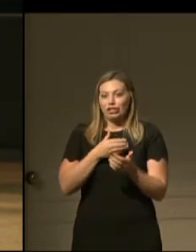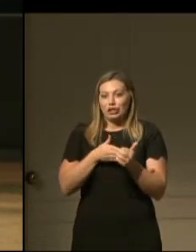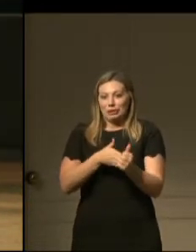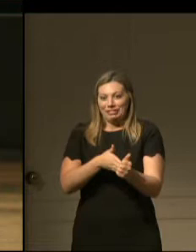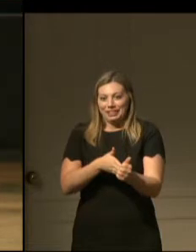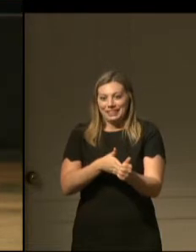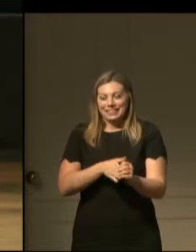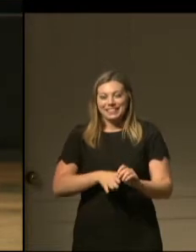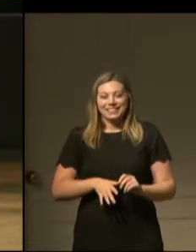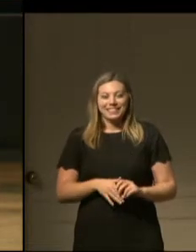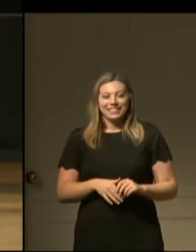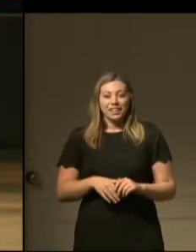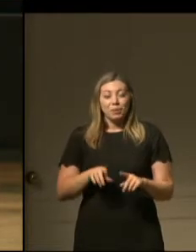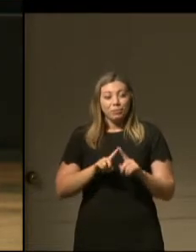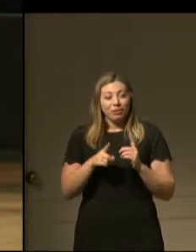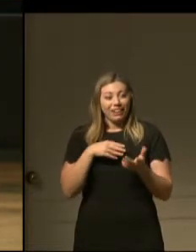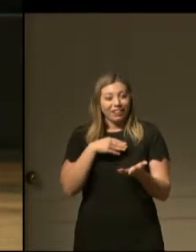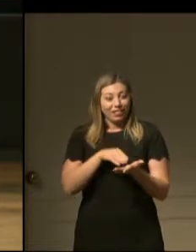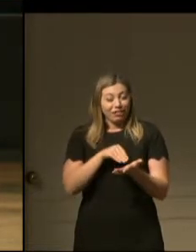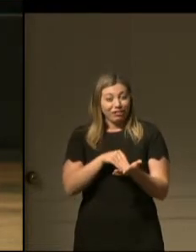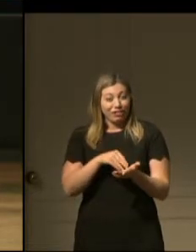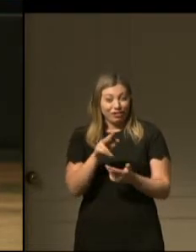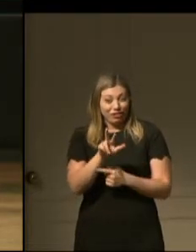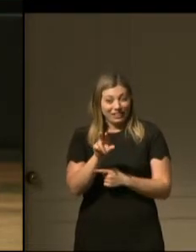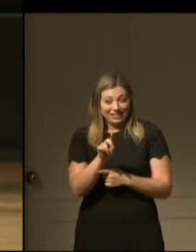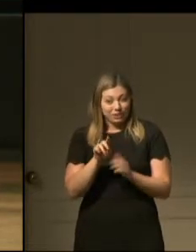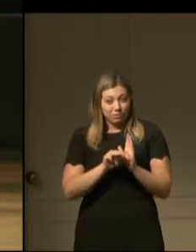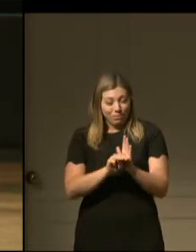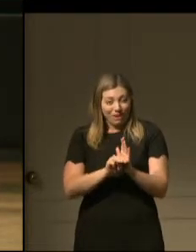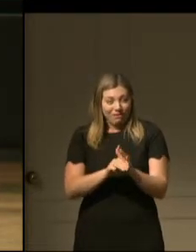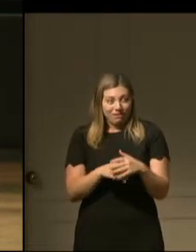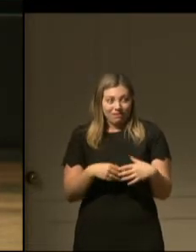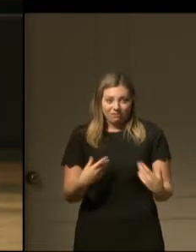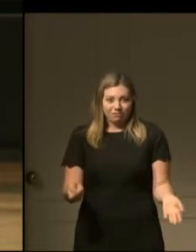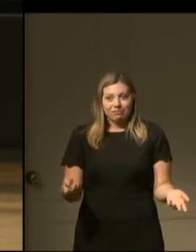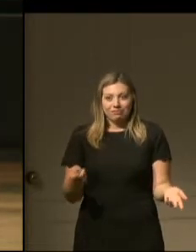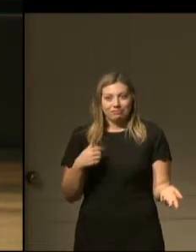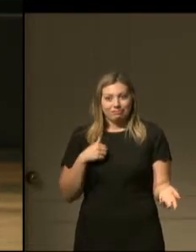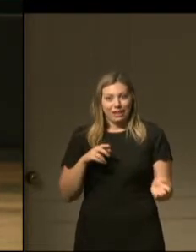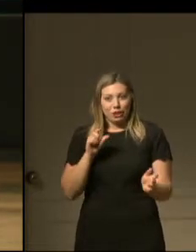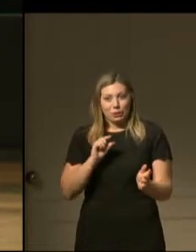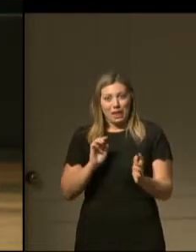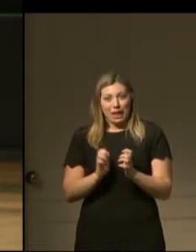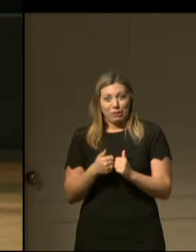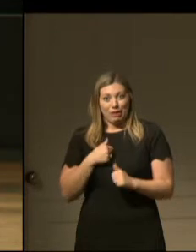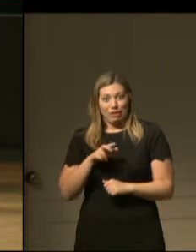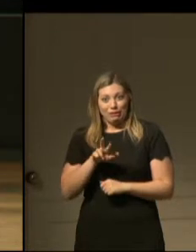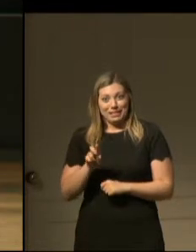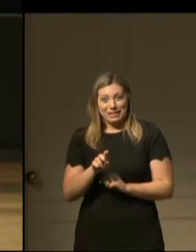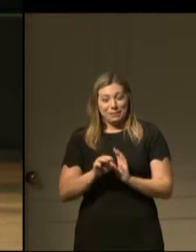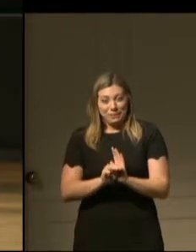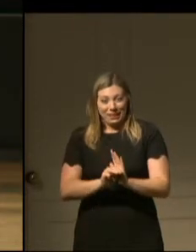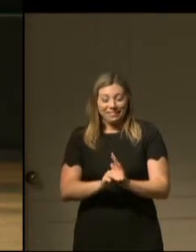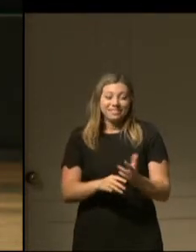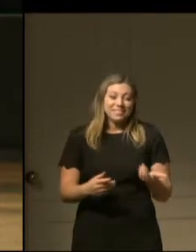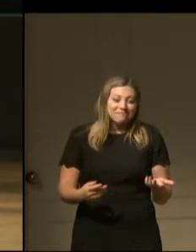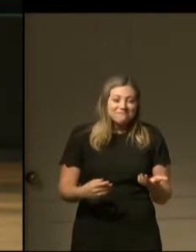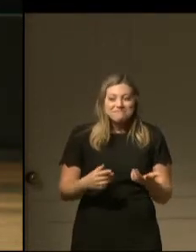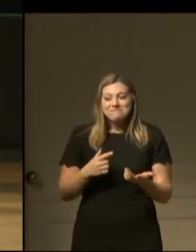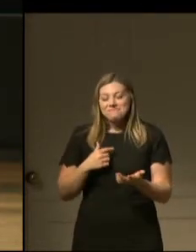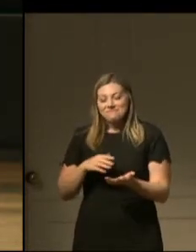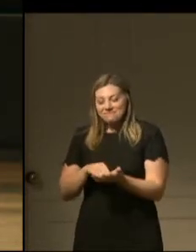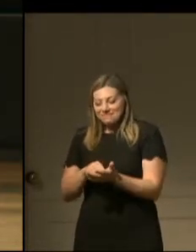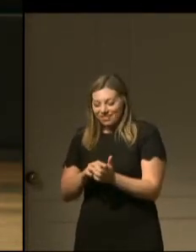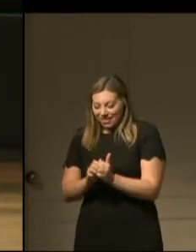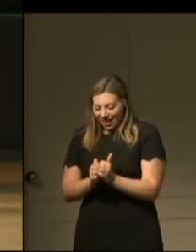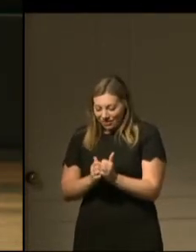so when it came to learning how to 3D model, I Googled, how do I 3D model? And when it came to how